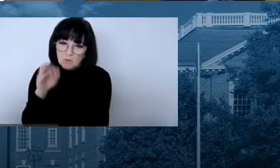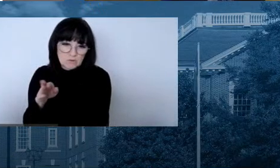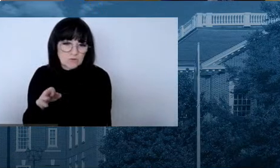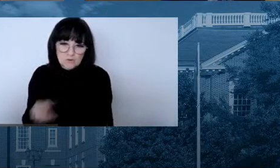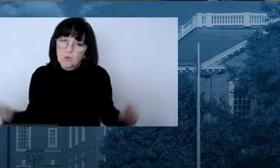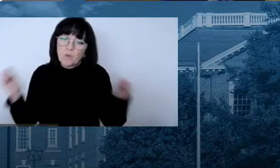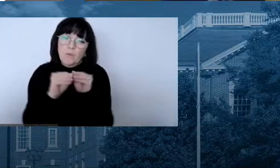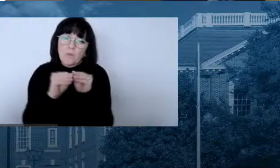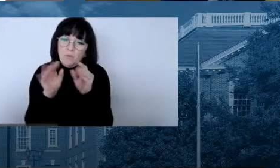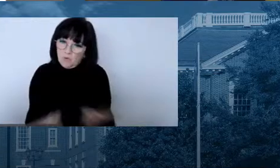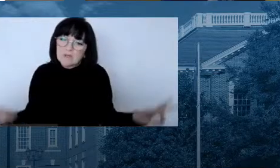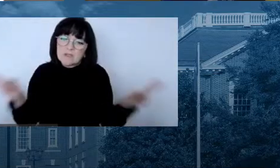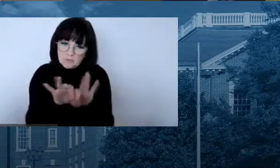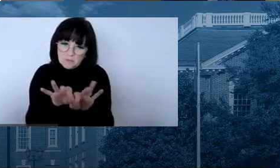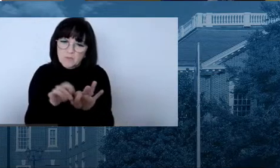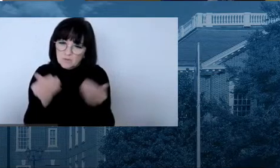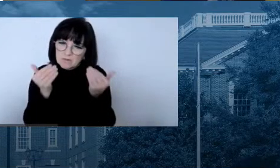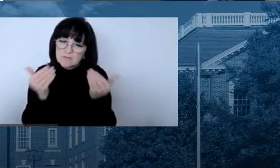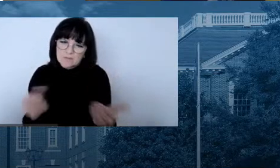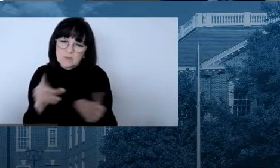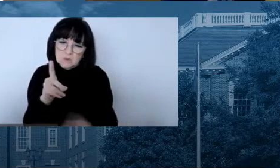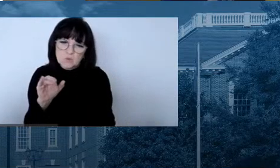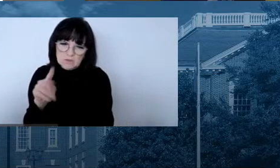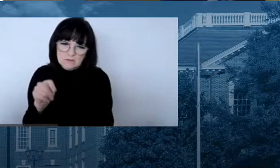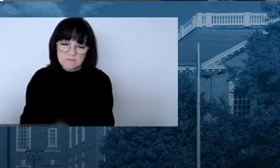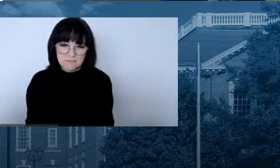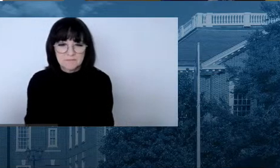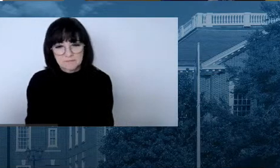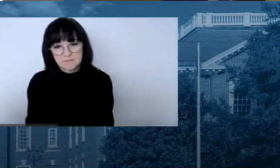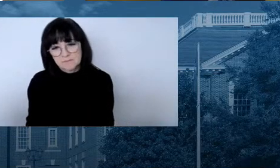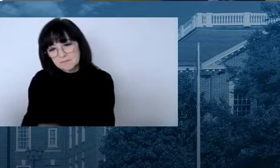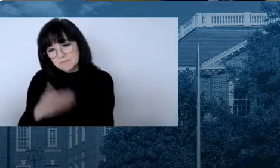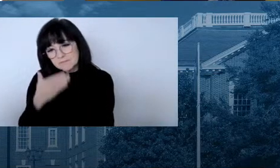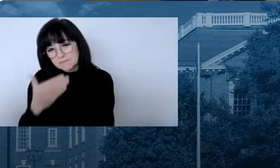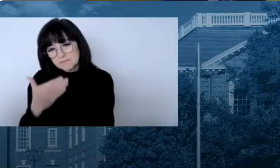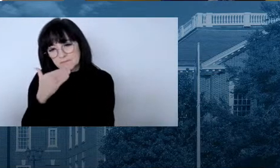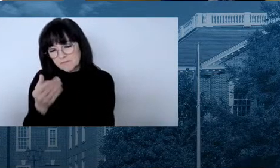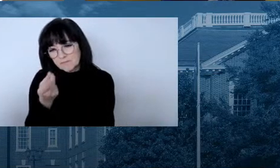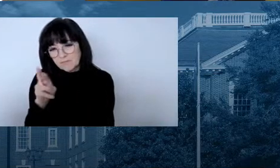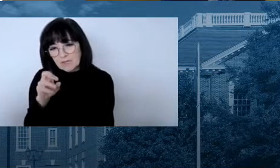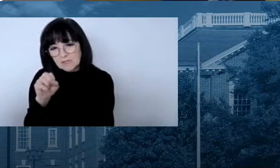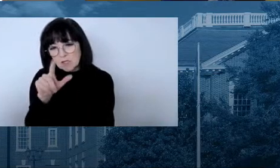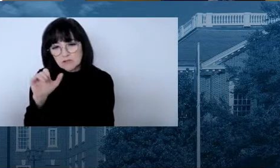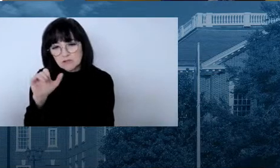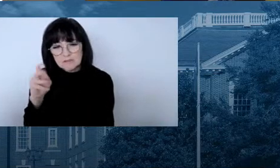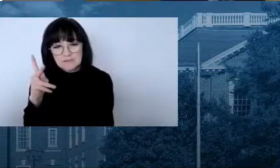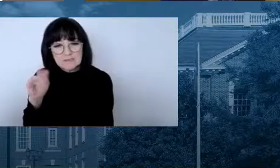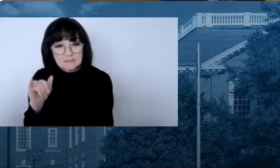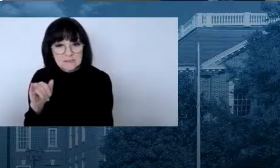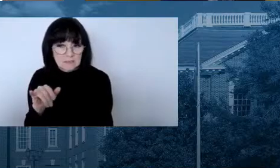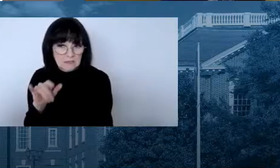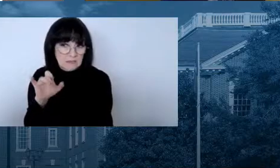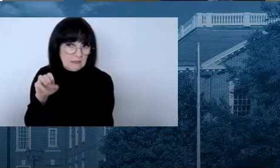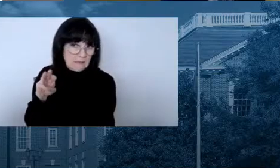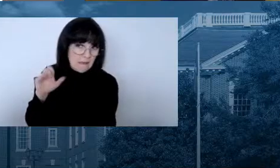Thank you. Thank you, Dr. Silinski, Dr. Spiegelman. Emily, was that the last